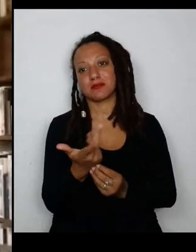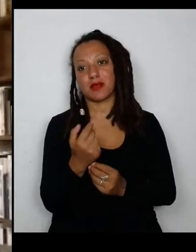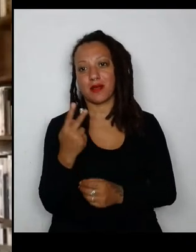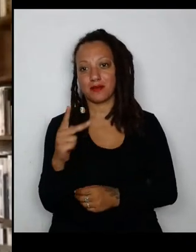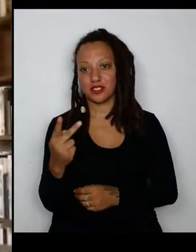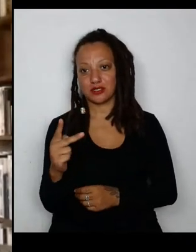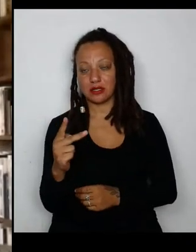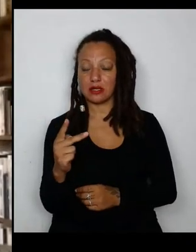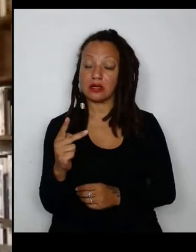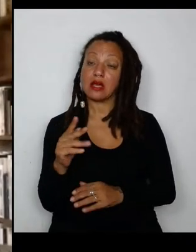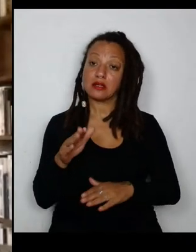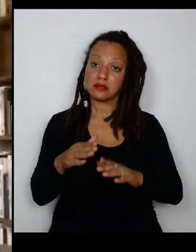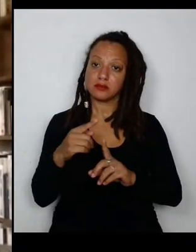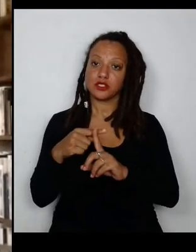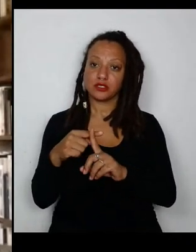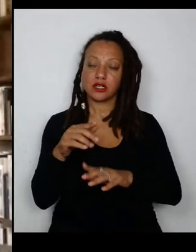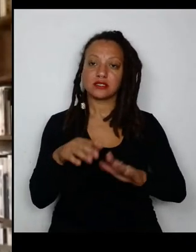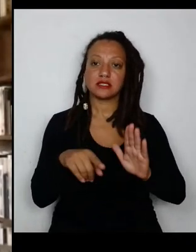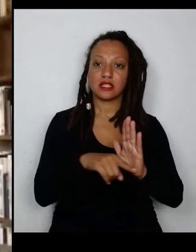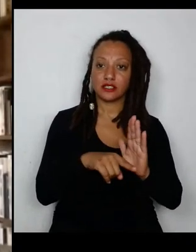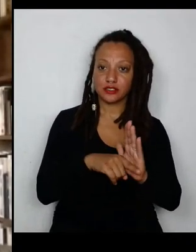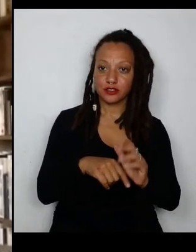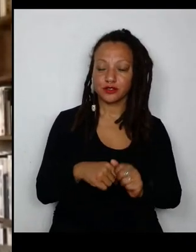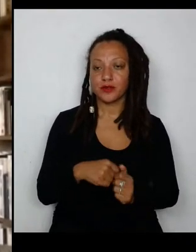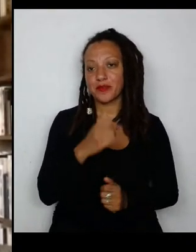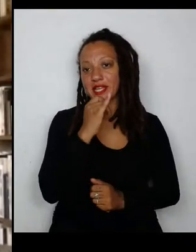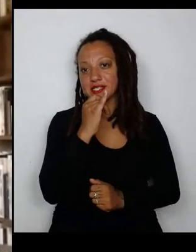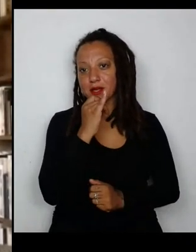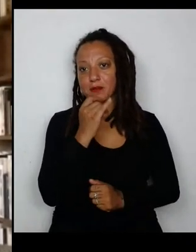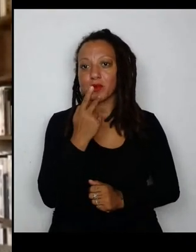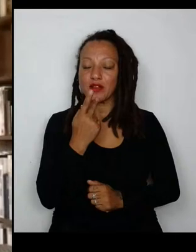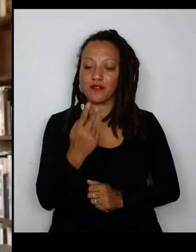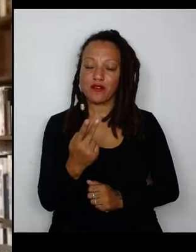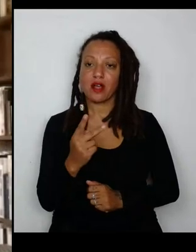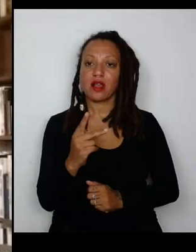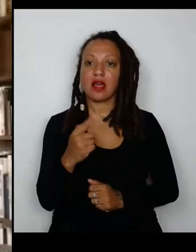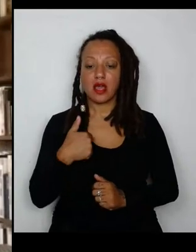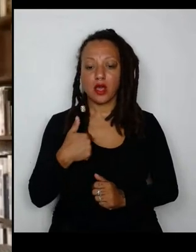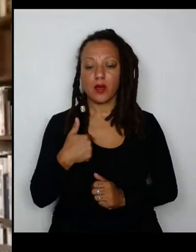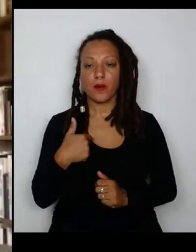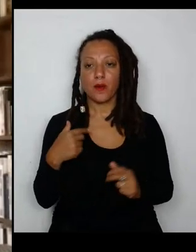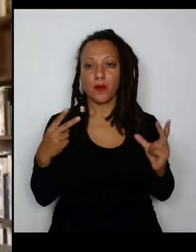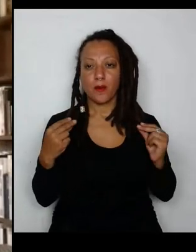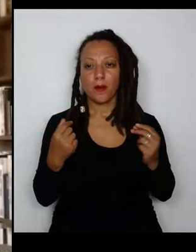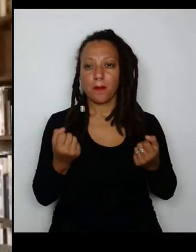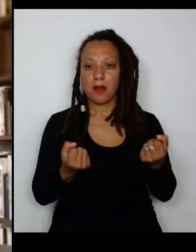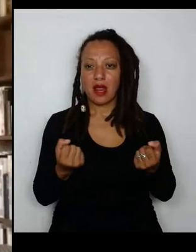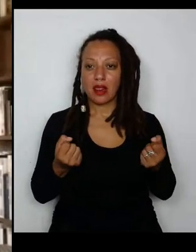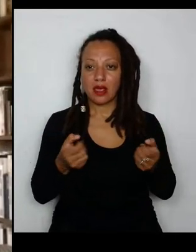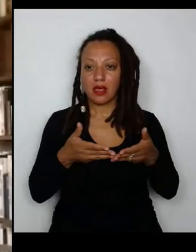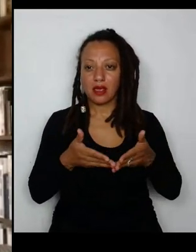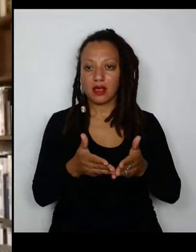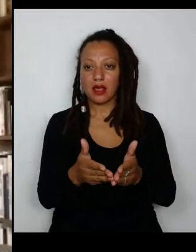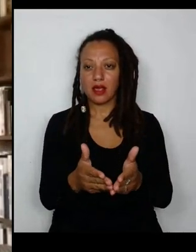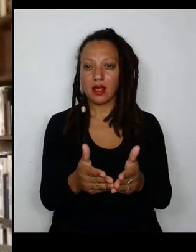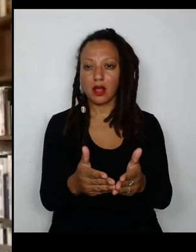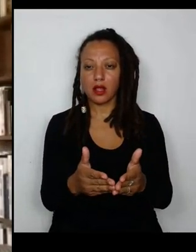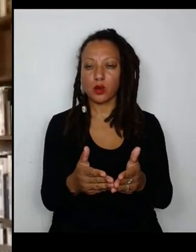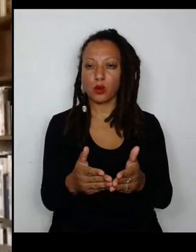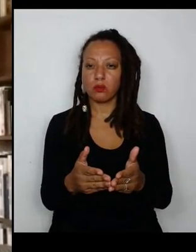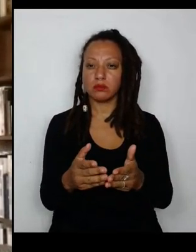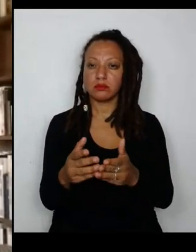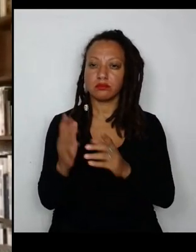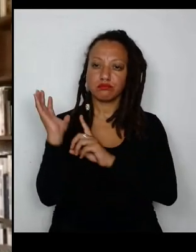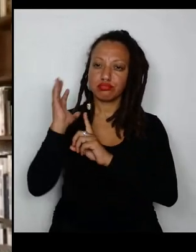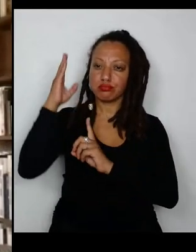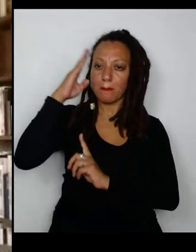at one point this is also something that he is described as by critics who described him as creating i think it was uh camille